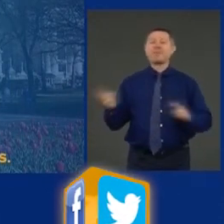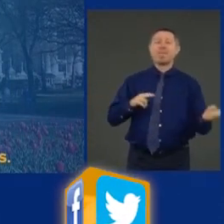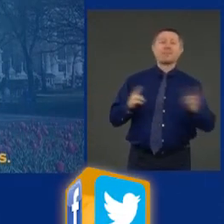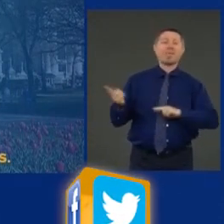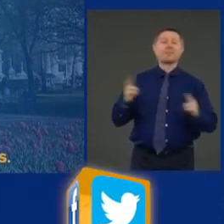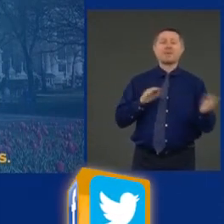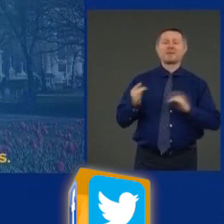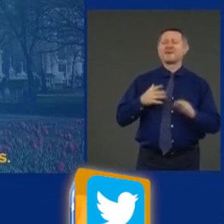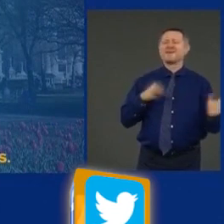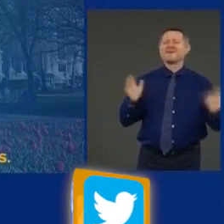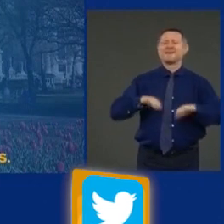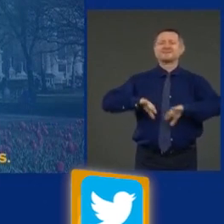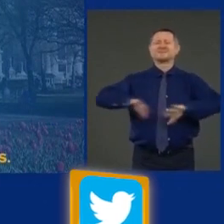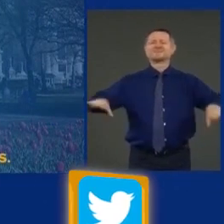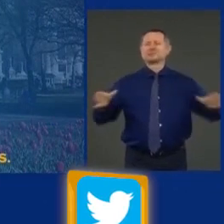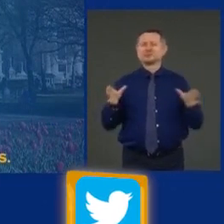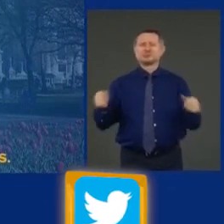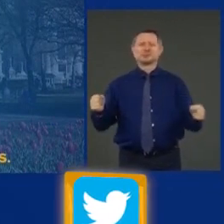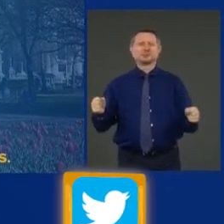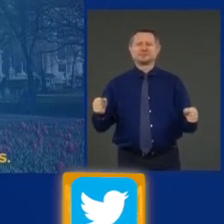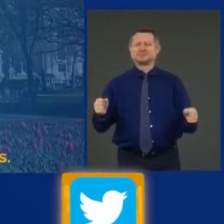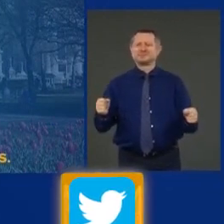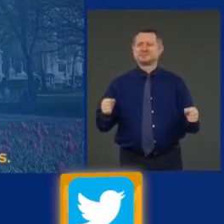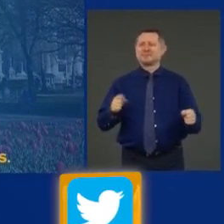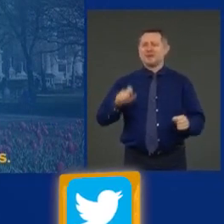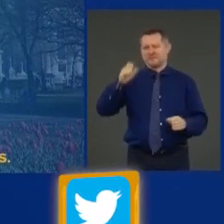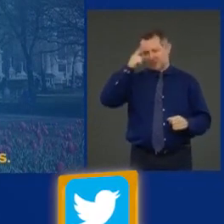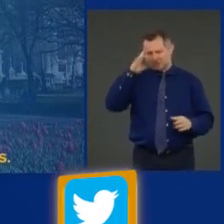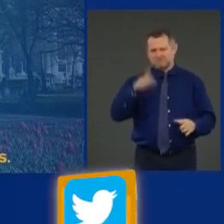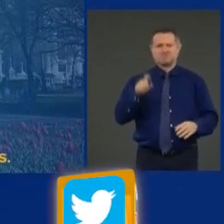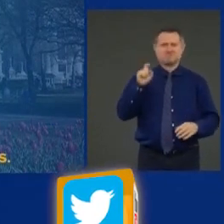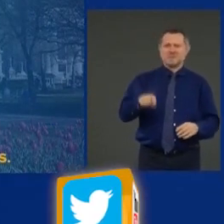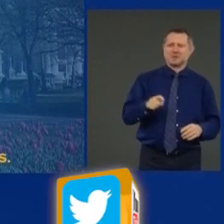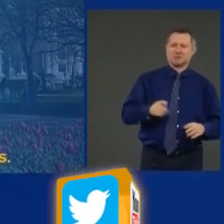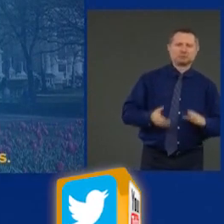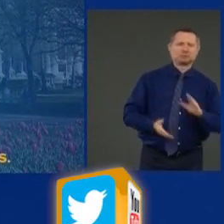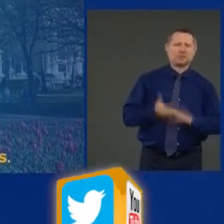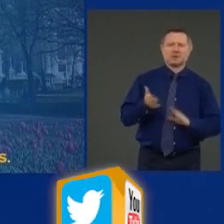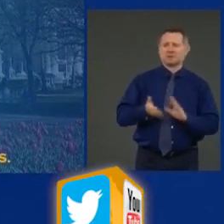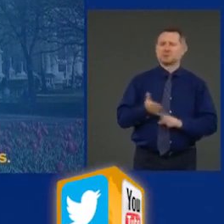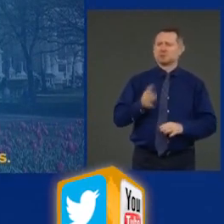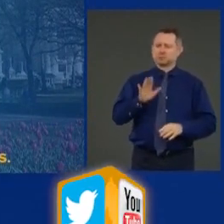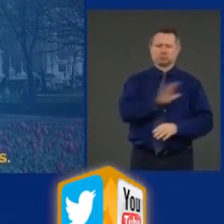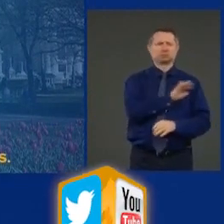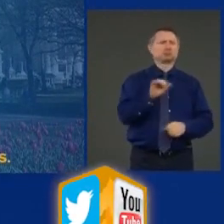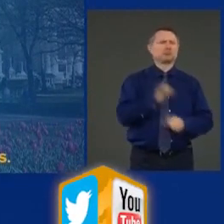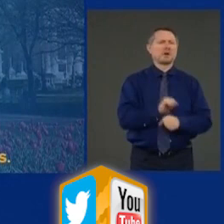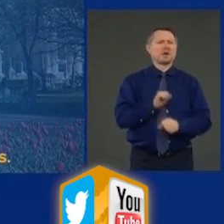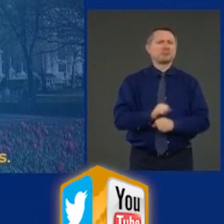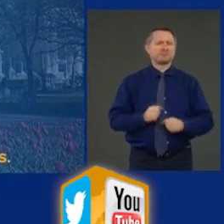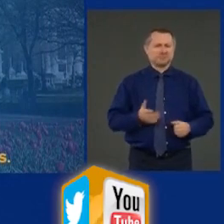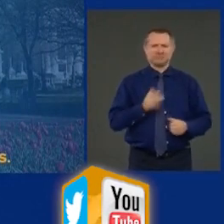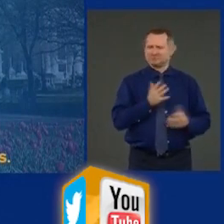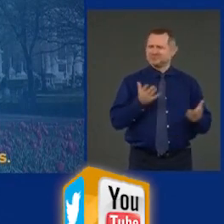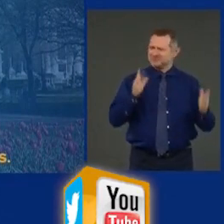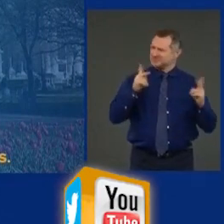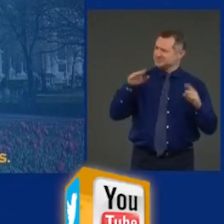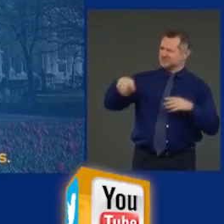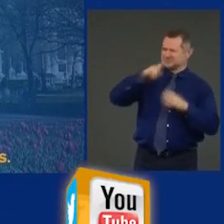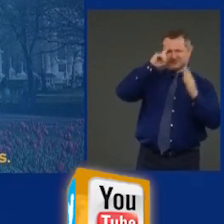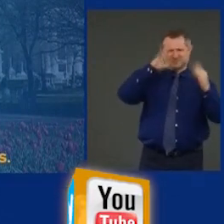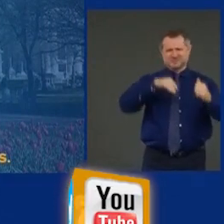tweets. This is government actually having to perform a job. Government